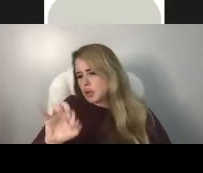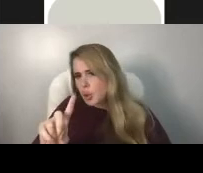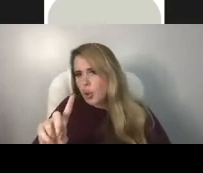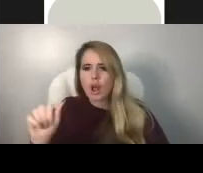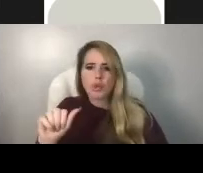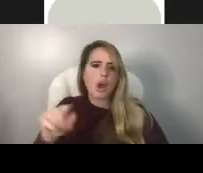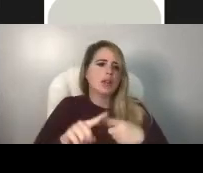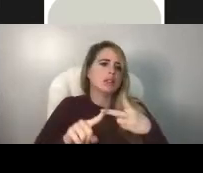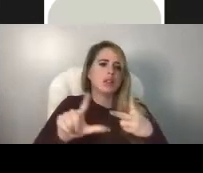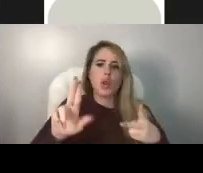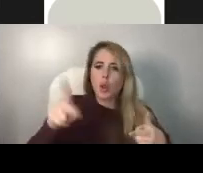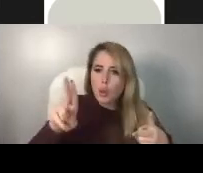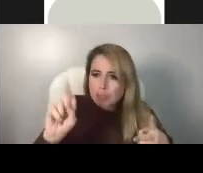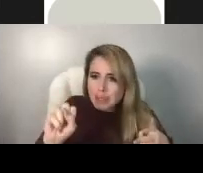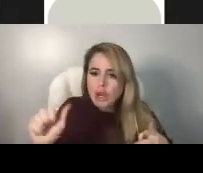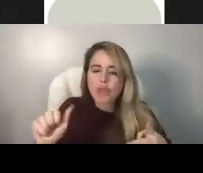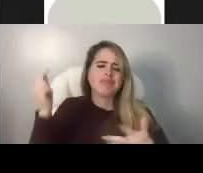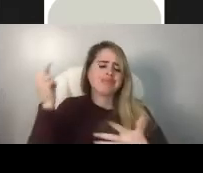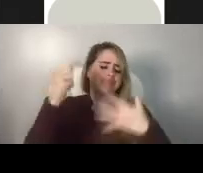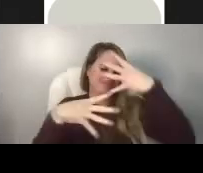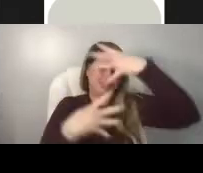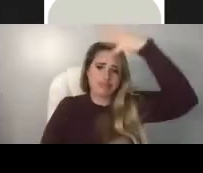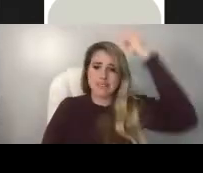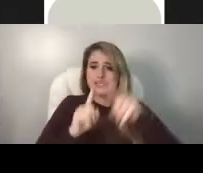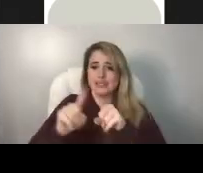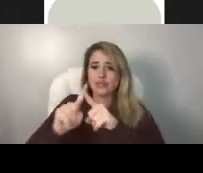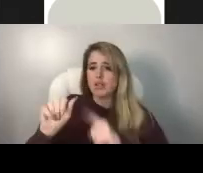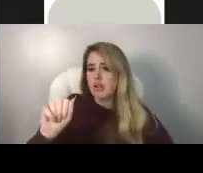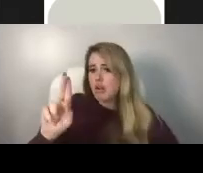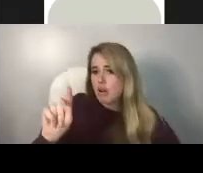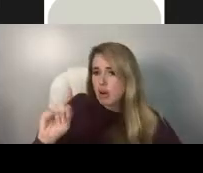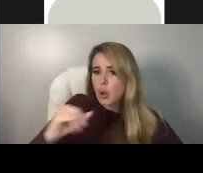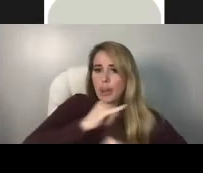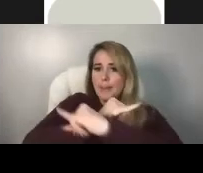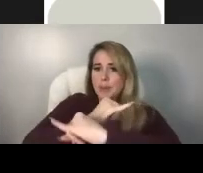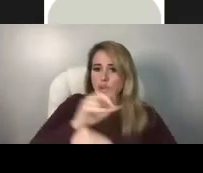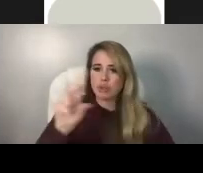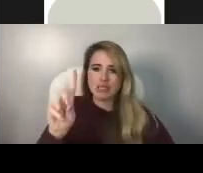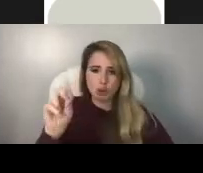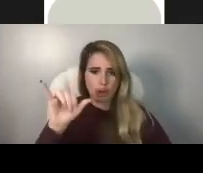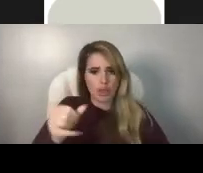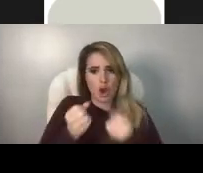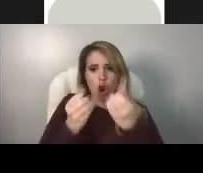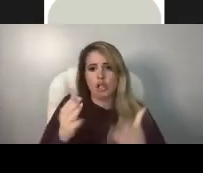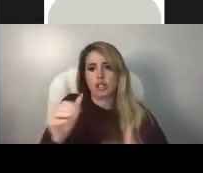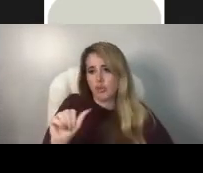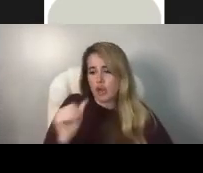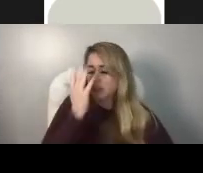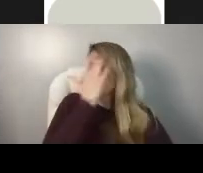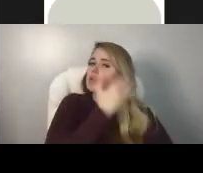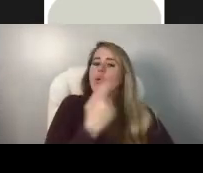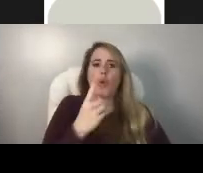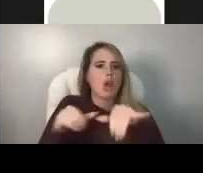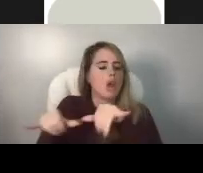lupus arthritis, and there's a whole slew of autoimmune inflammatory arthritises. And the most common by